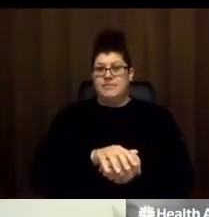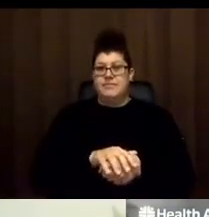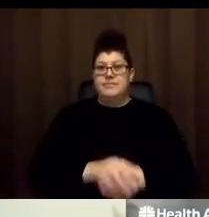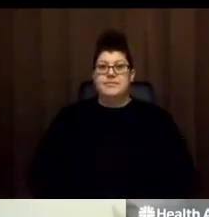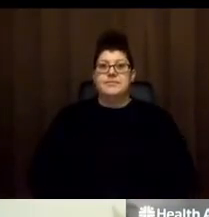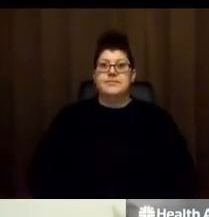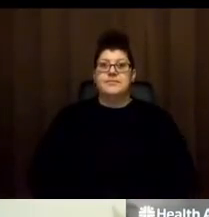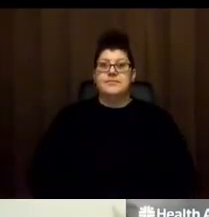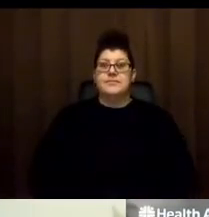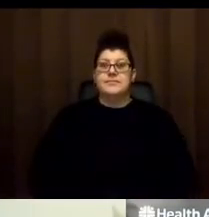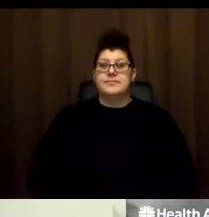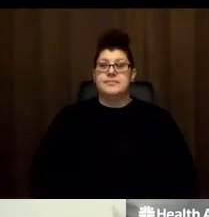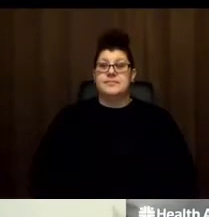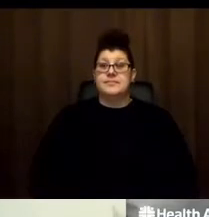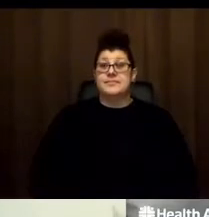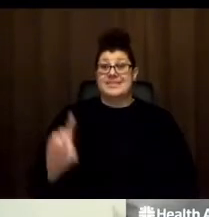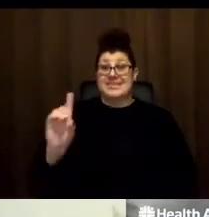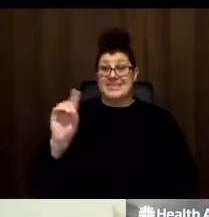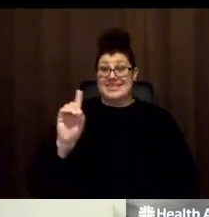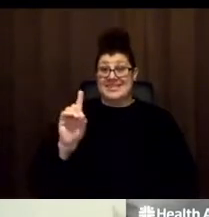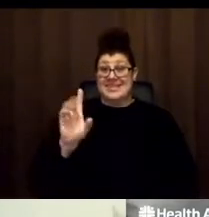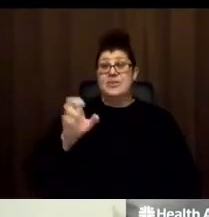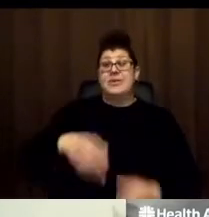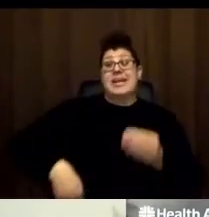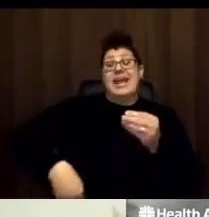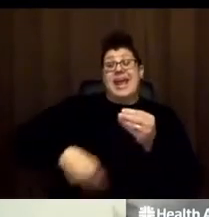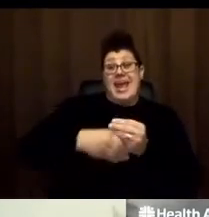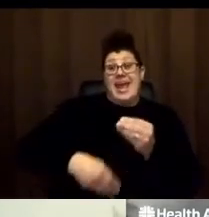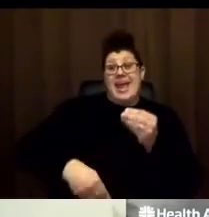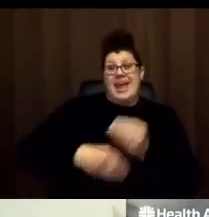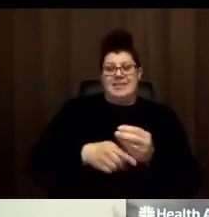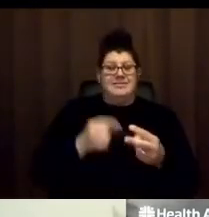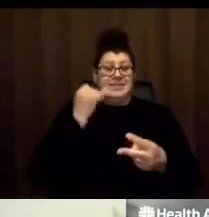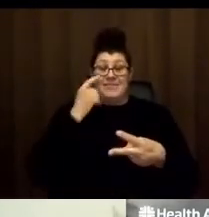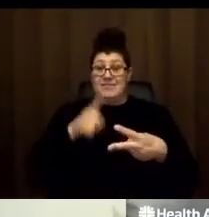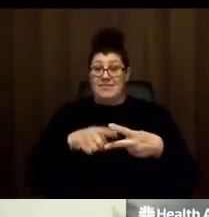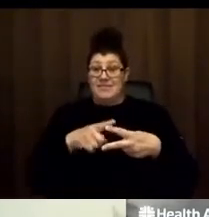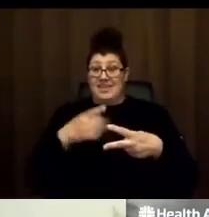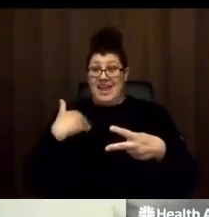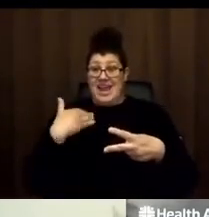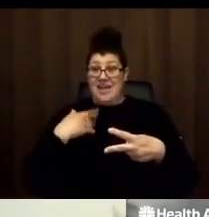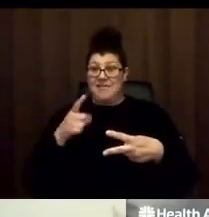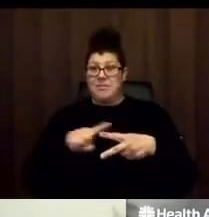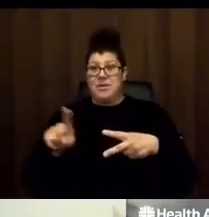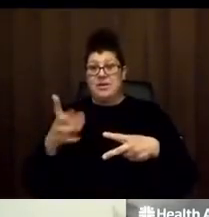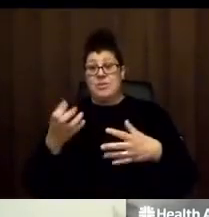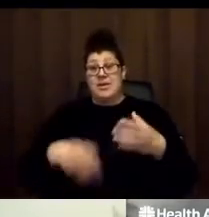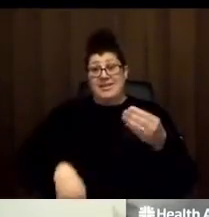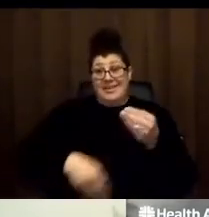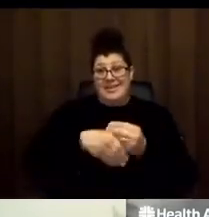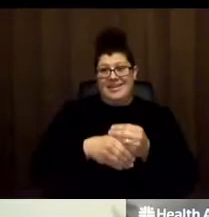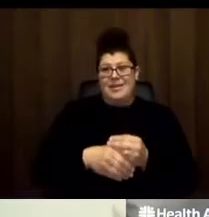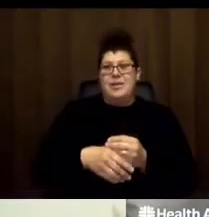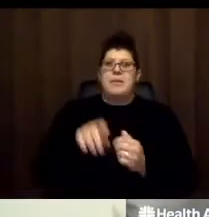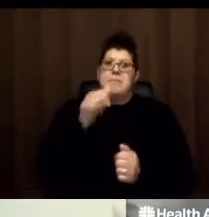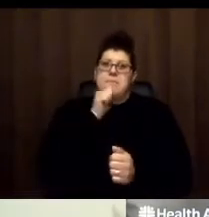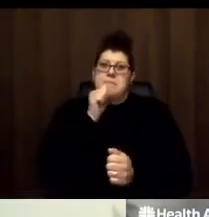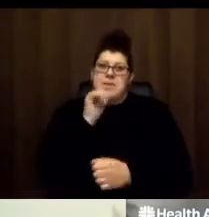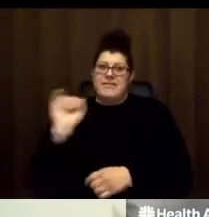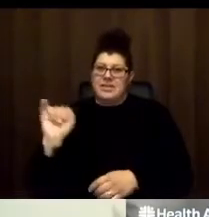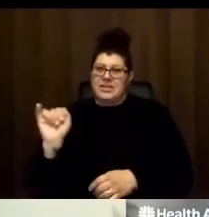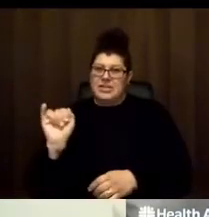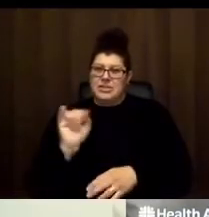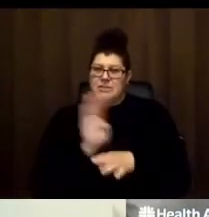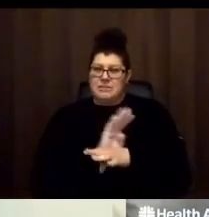Medicare Part D is something you can add to Original Medicare. It's not sold by Medicare, but through private insurance companies. It's important